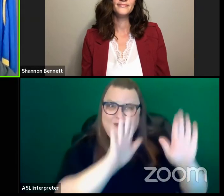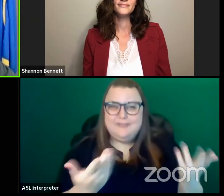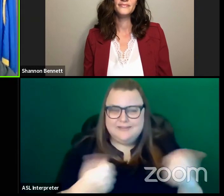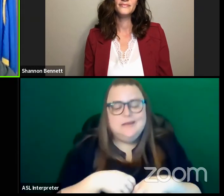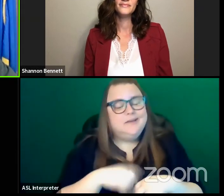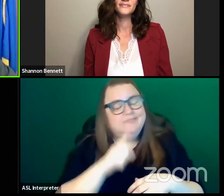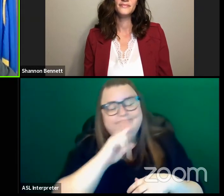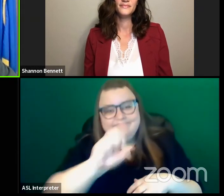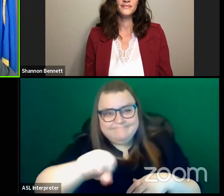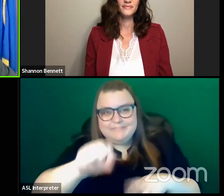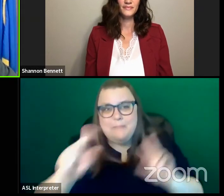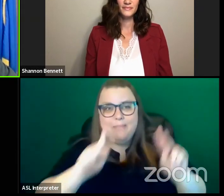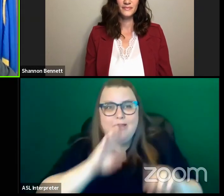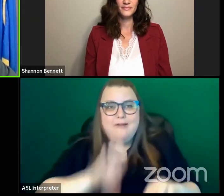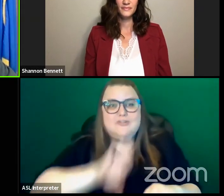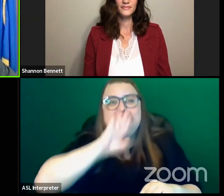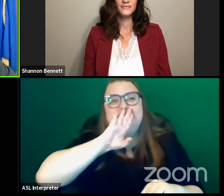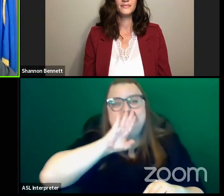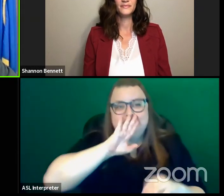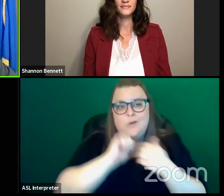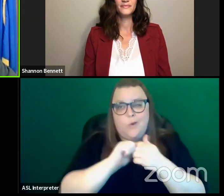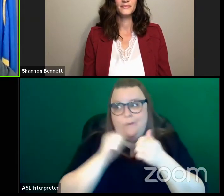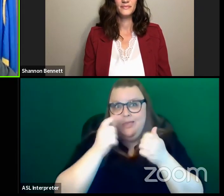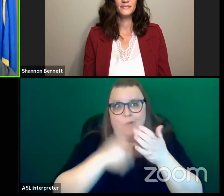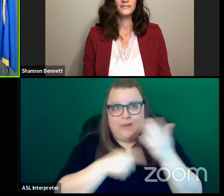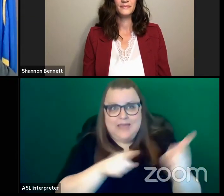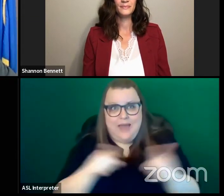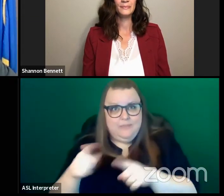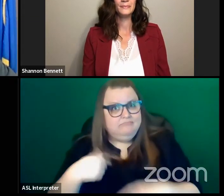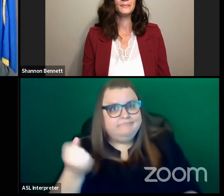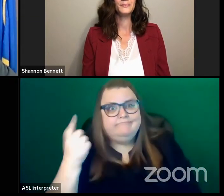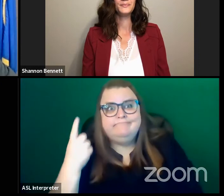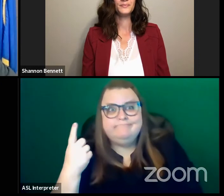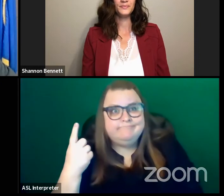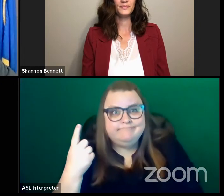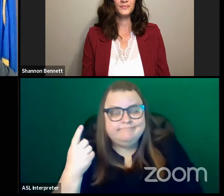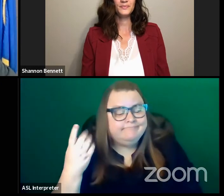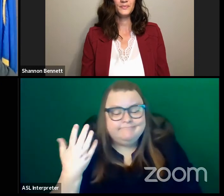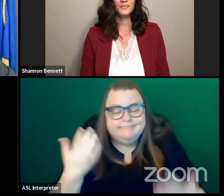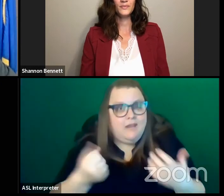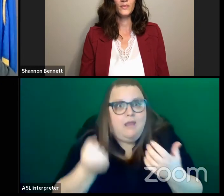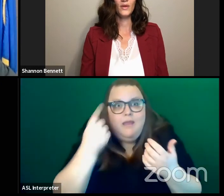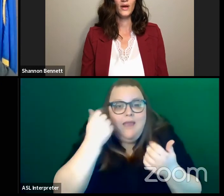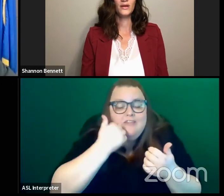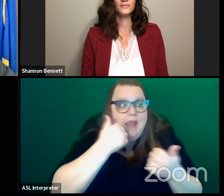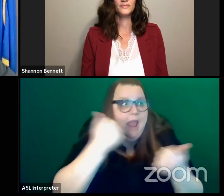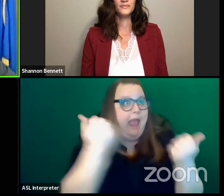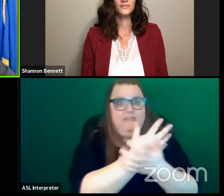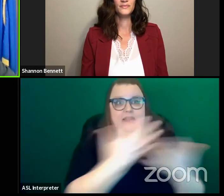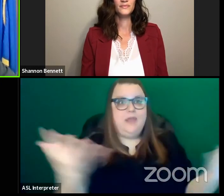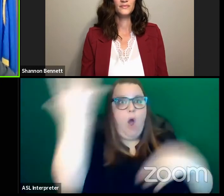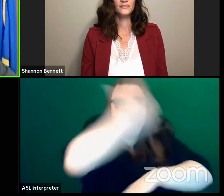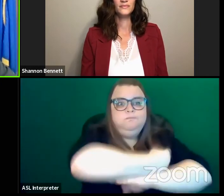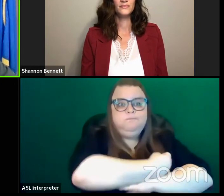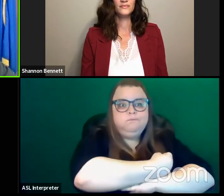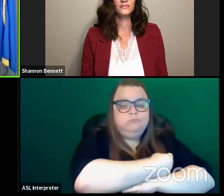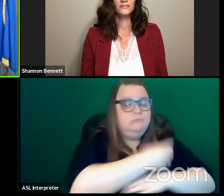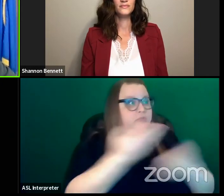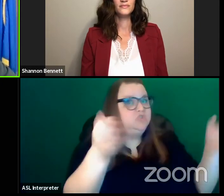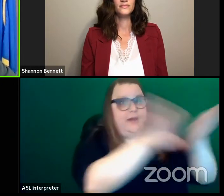with what's happening. I get that. I get that every single day. I mean, we've had everything shut down. We opened it back up. We had to take a step